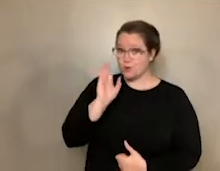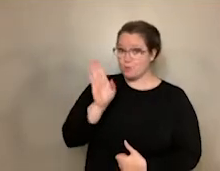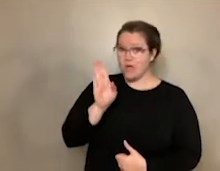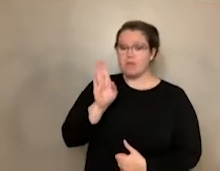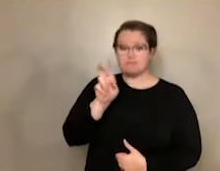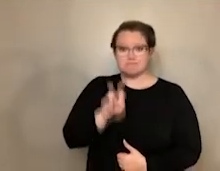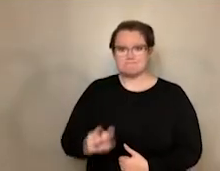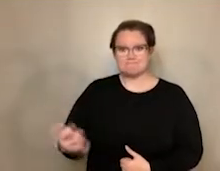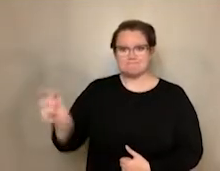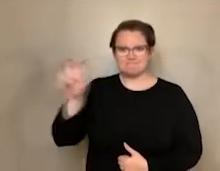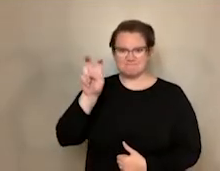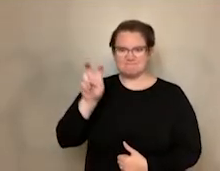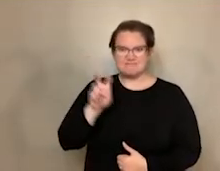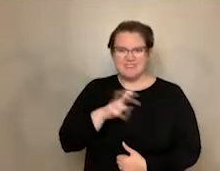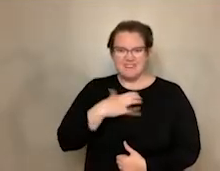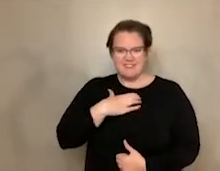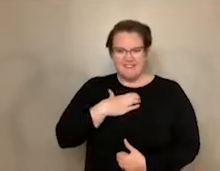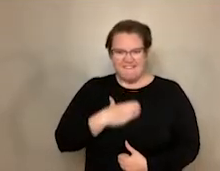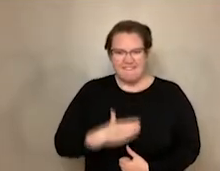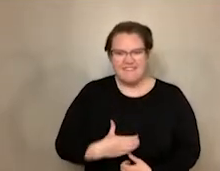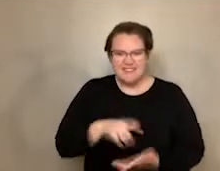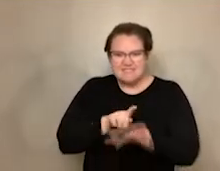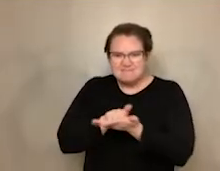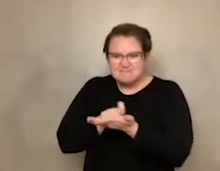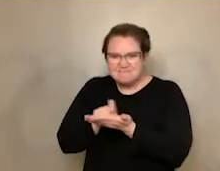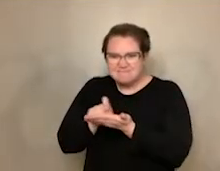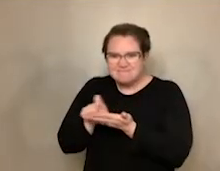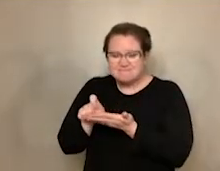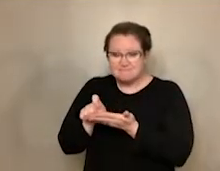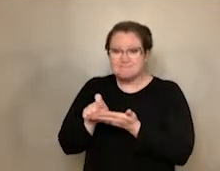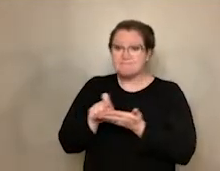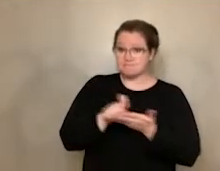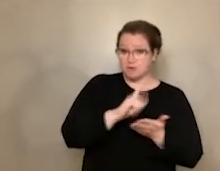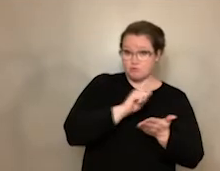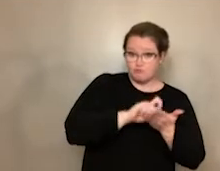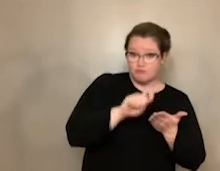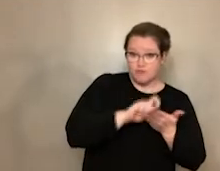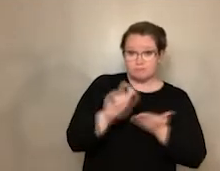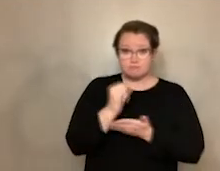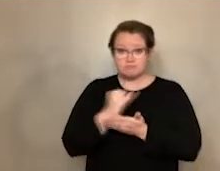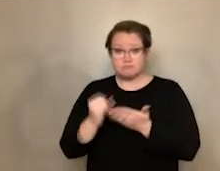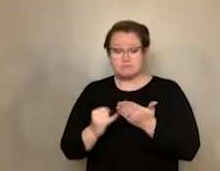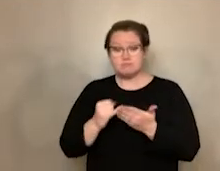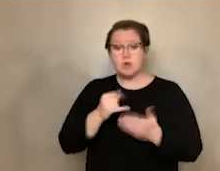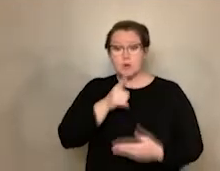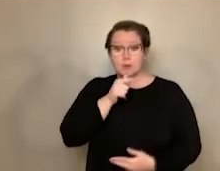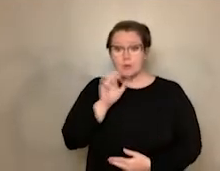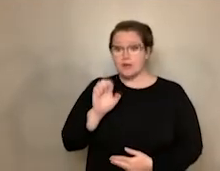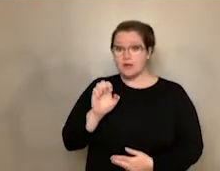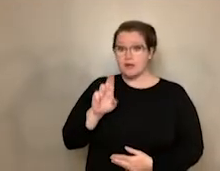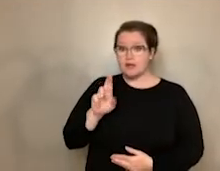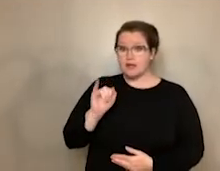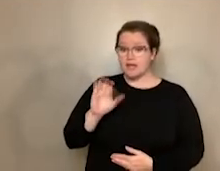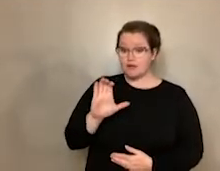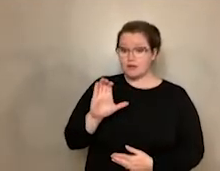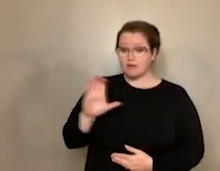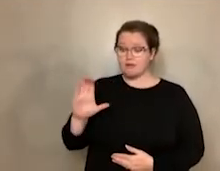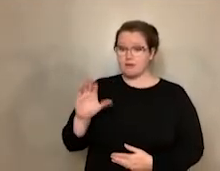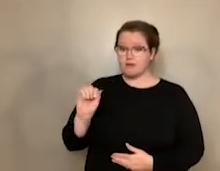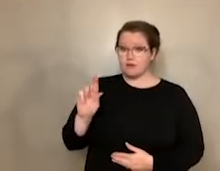trip with A Very Hungry Caterpillar, a story written and illustrated by Eric Carle and published by our good friends at Philomel